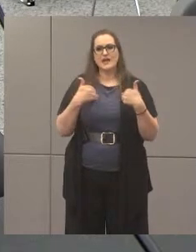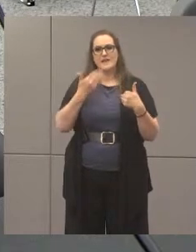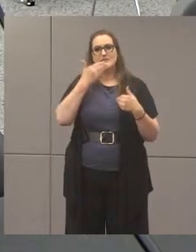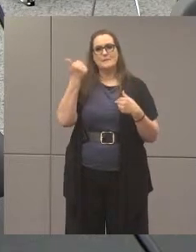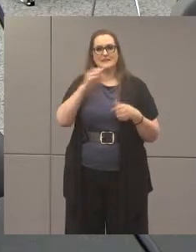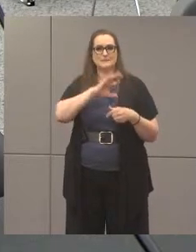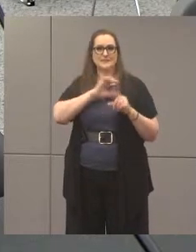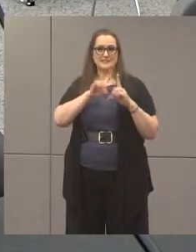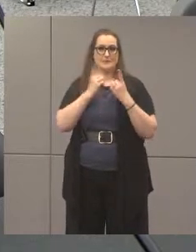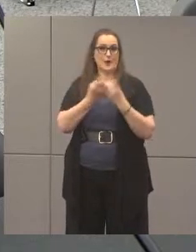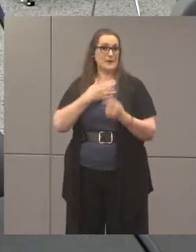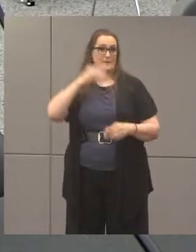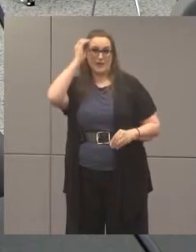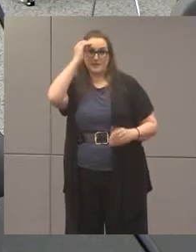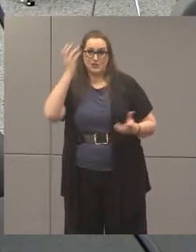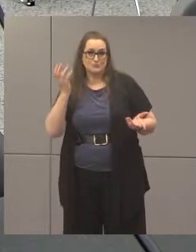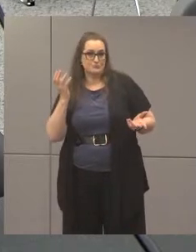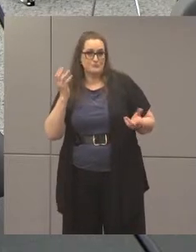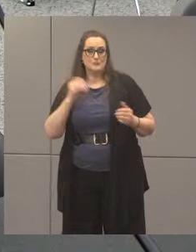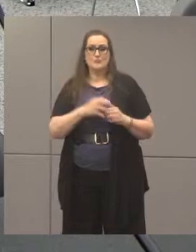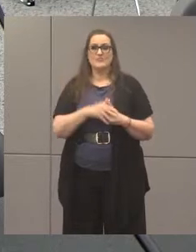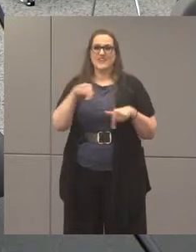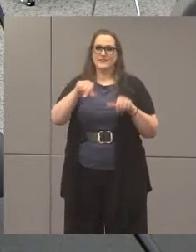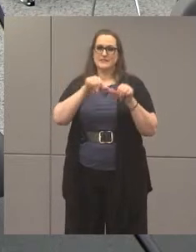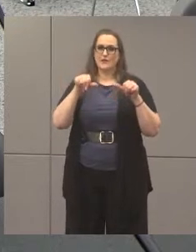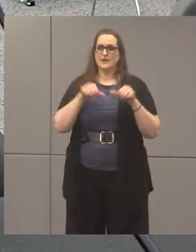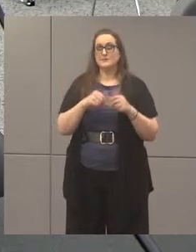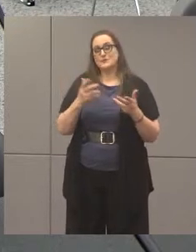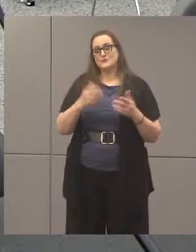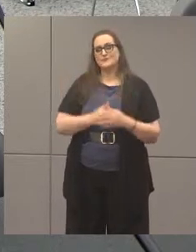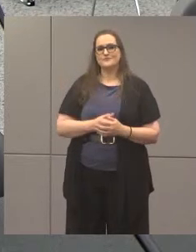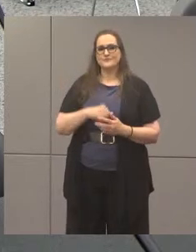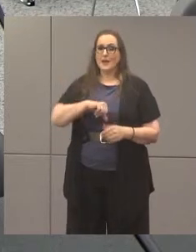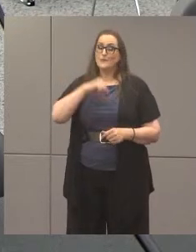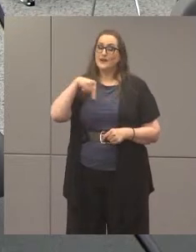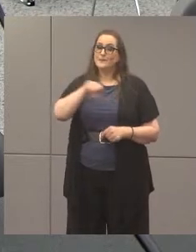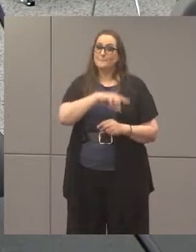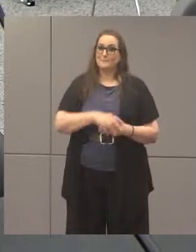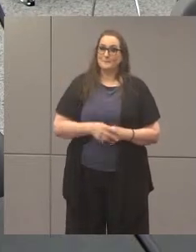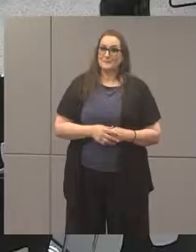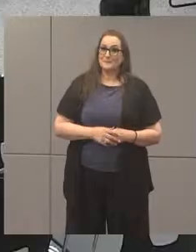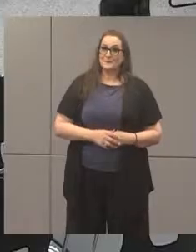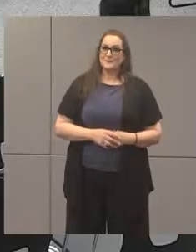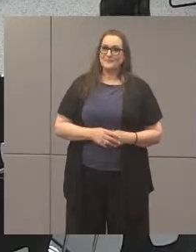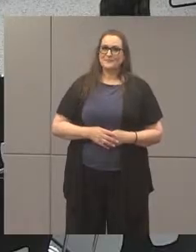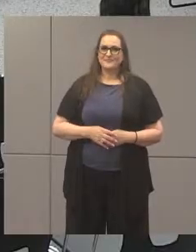police department, in my opinion, in this area. So I'm proud of them.